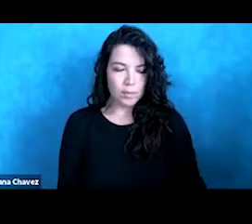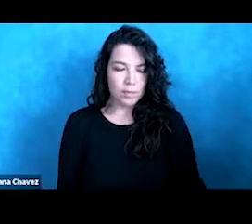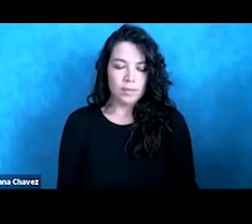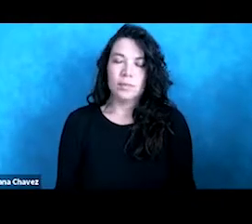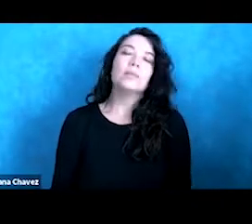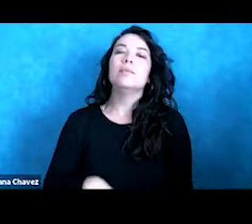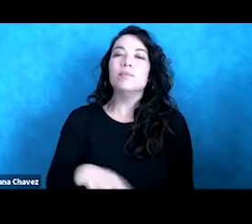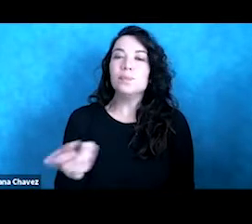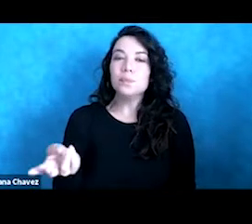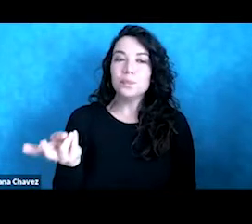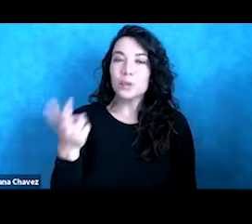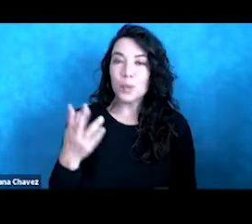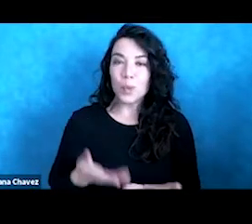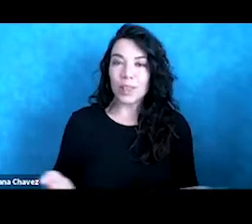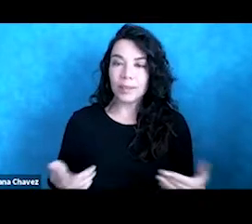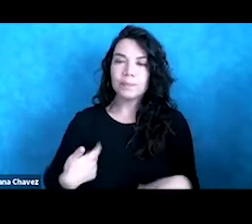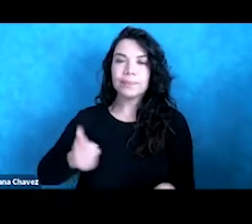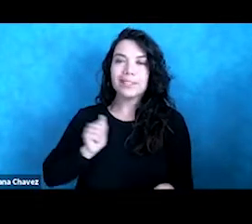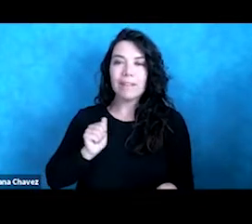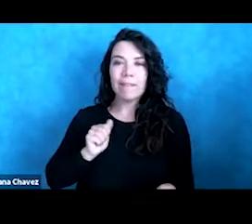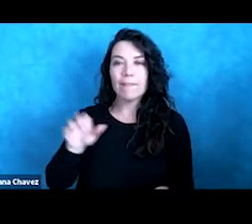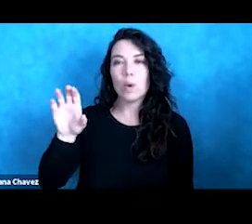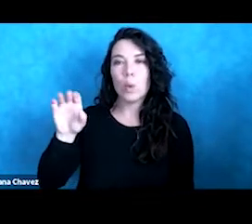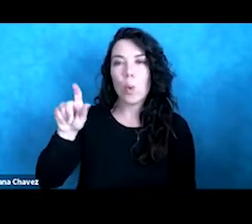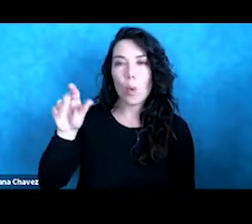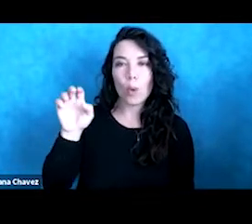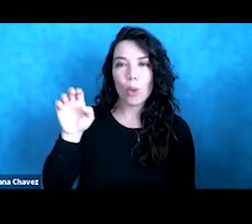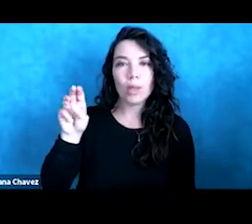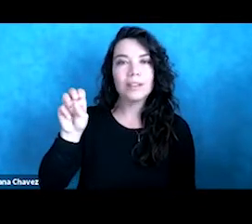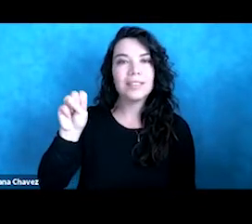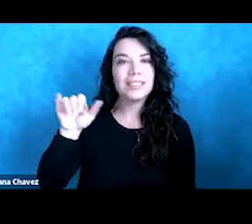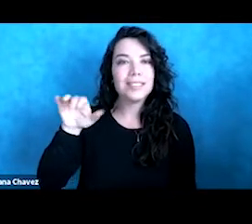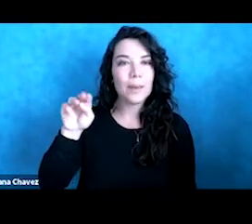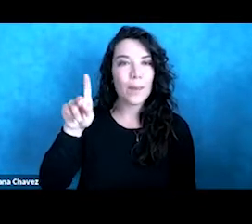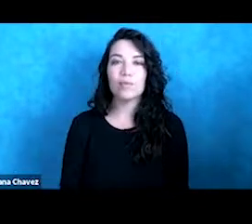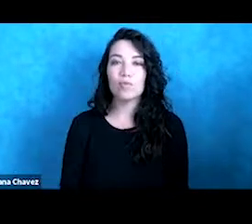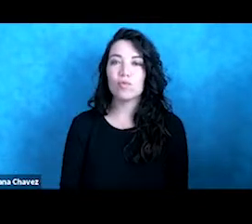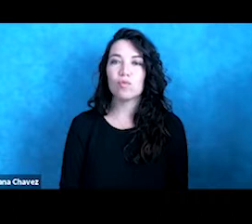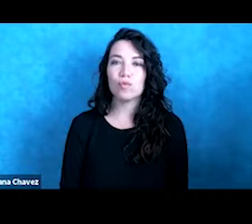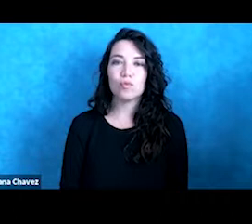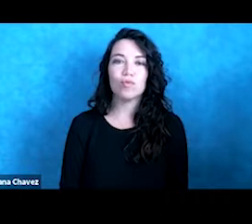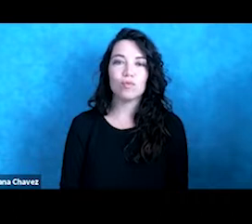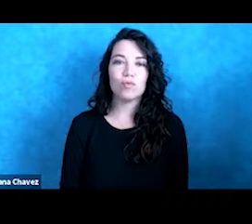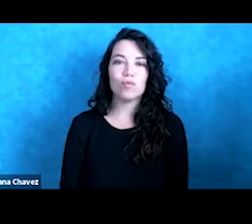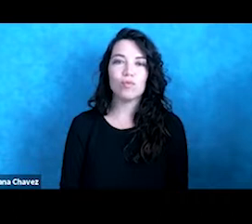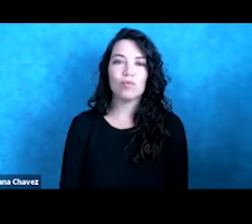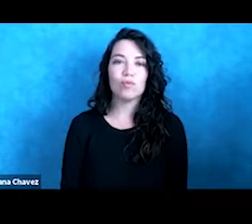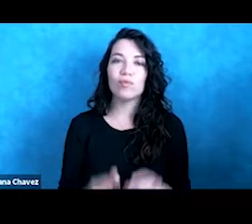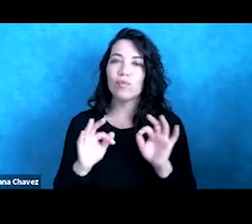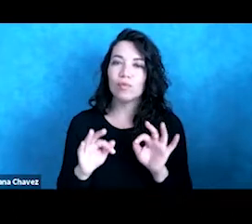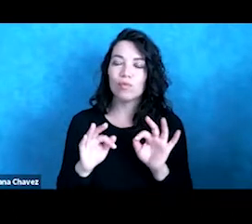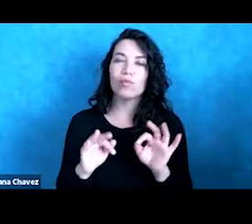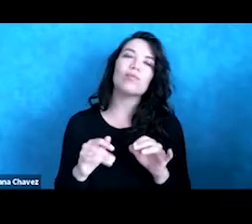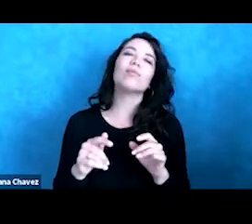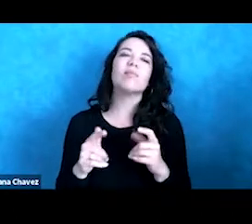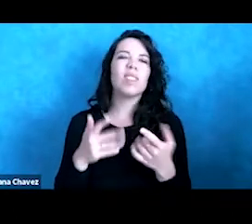My name is Cole Simcoe. I am the events manager supporting YP2LE. So we can go ahead and get